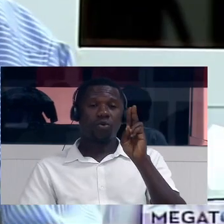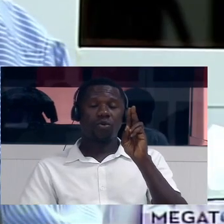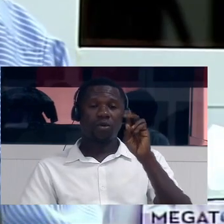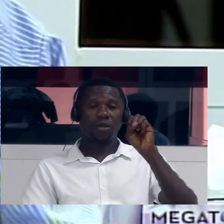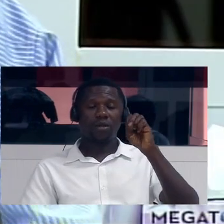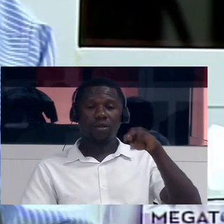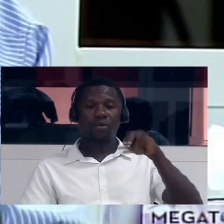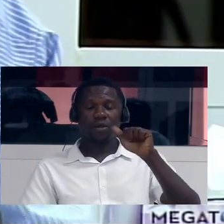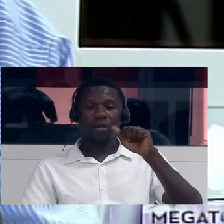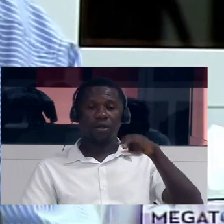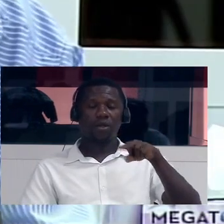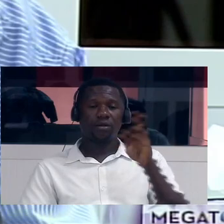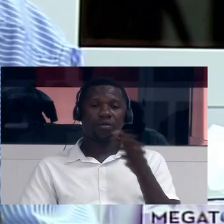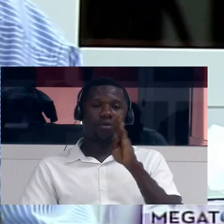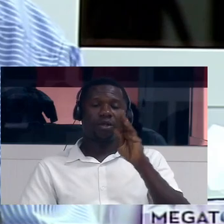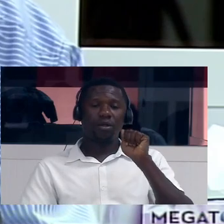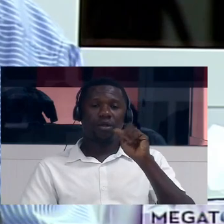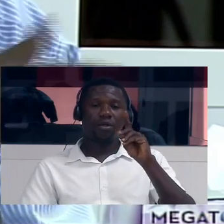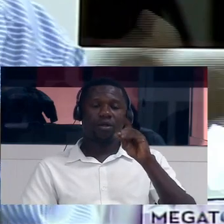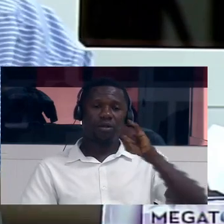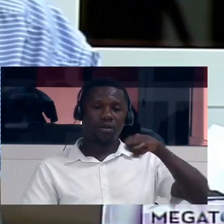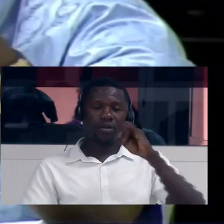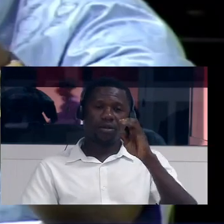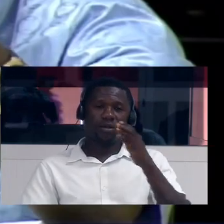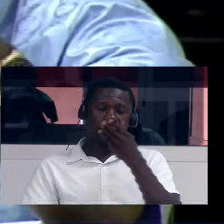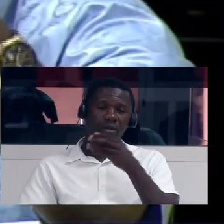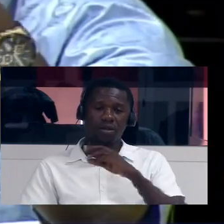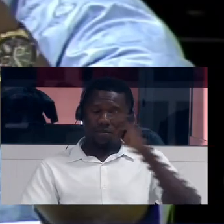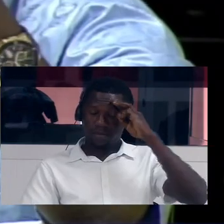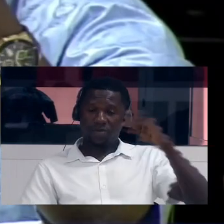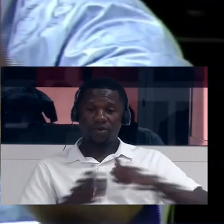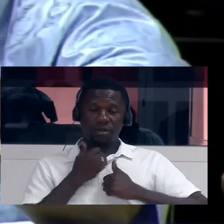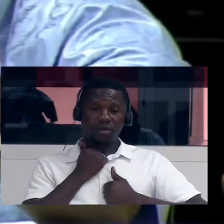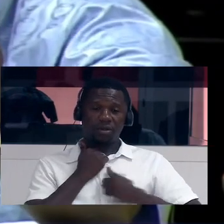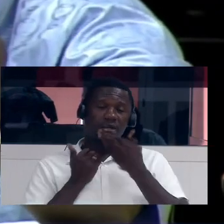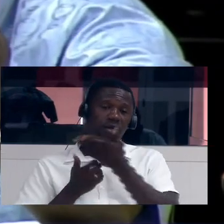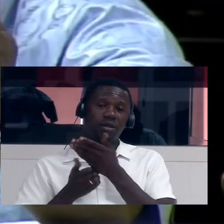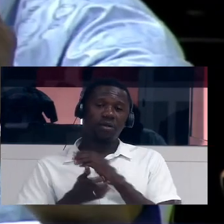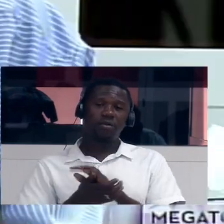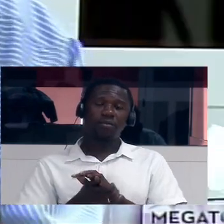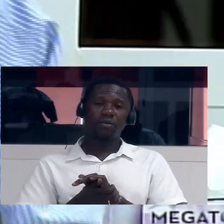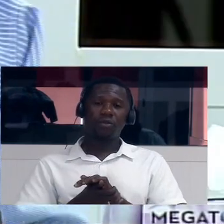want to have the record straight. He was the Minister of the Interior. So you are suggesting that he was not supposed to be